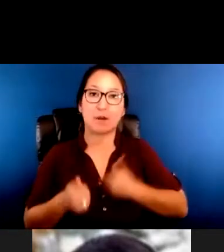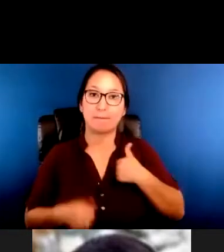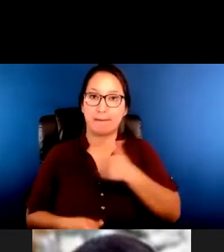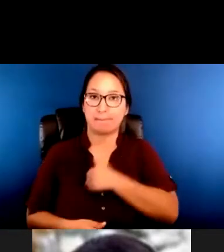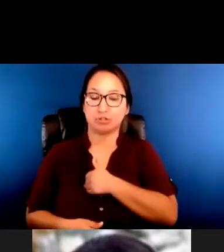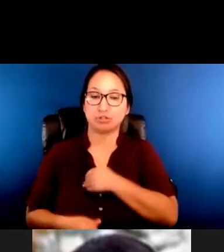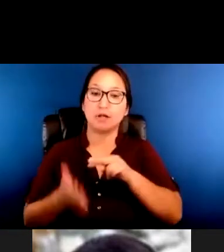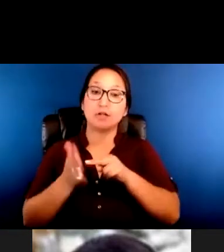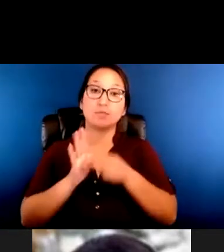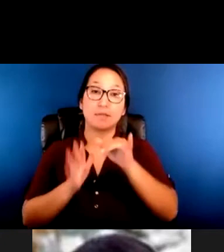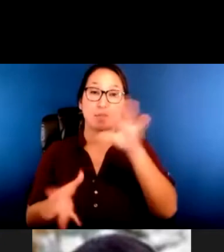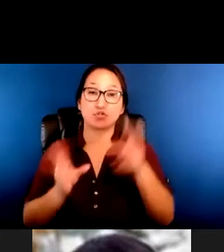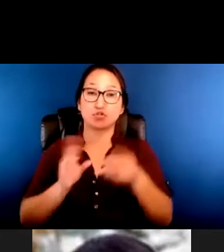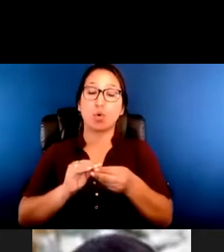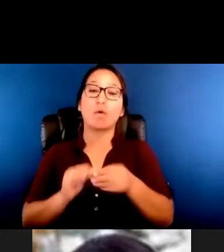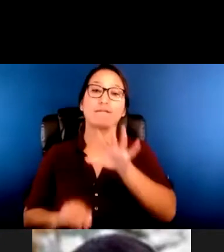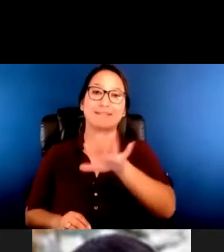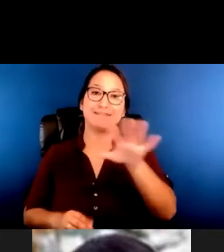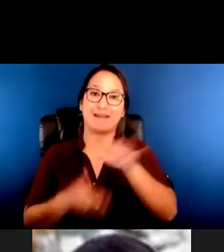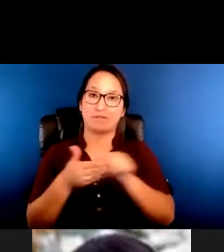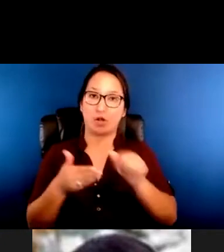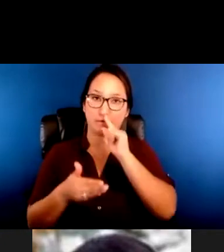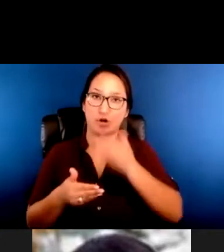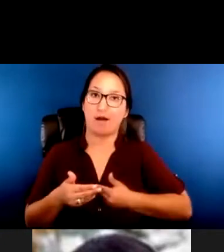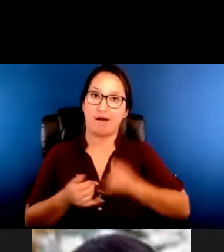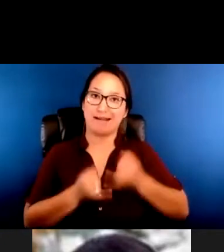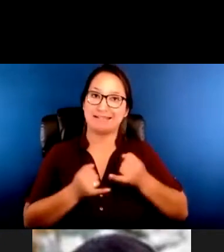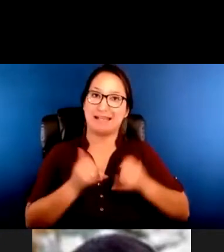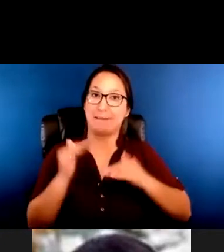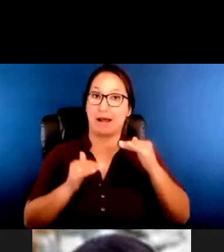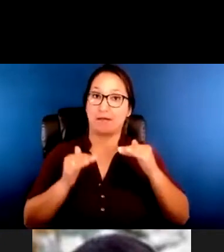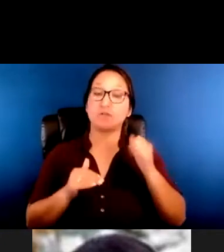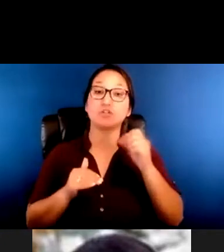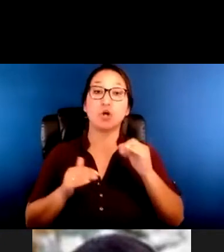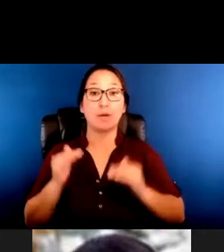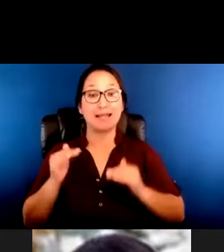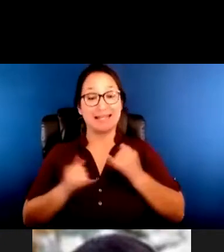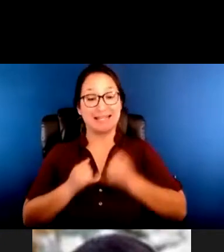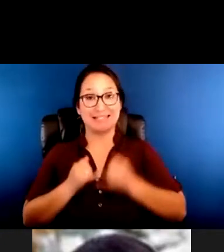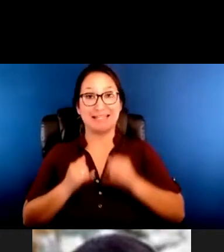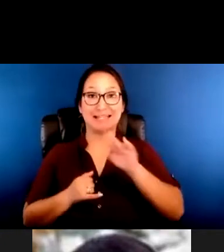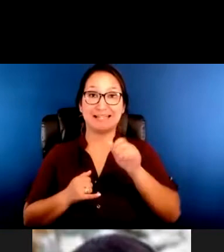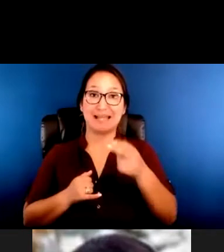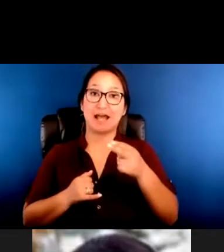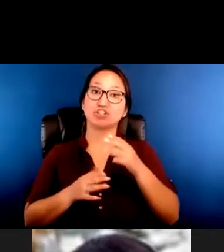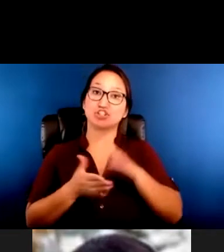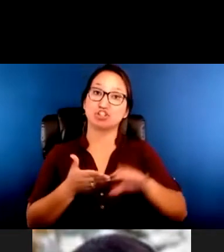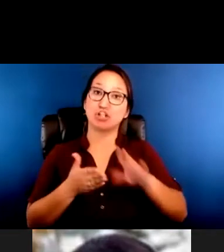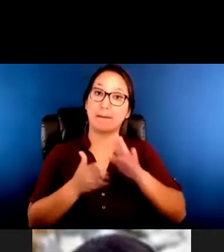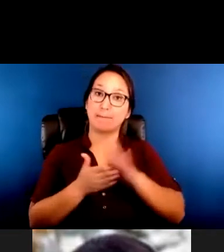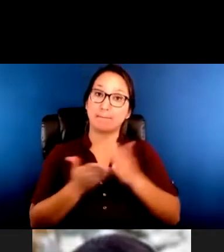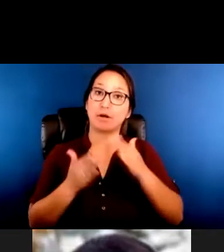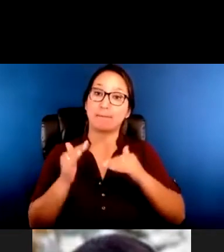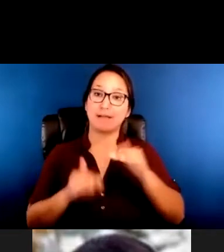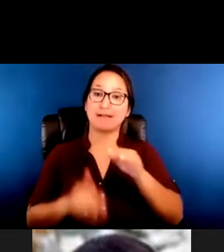totaled $55 as our ending balance. So our ending cash checkbook balance on November 13th, 2020 was